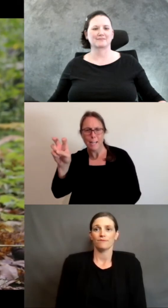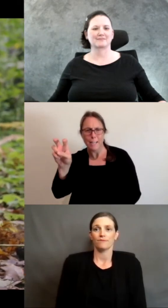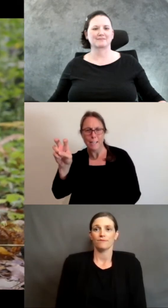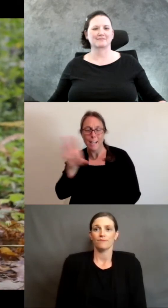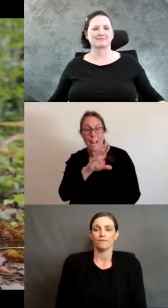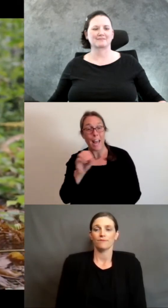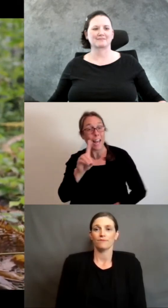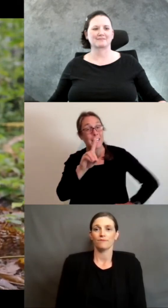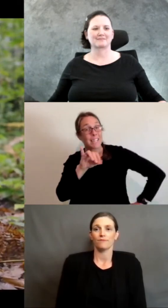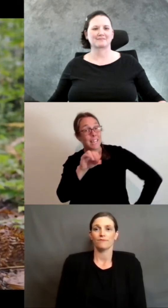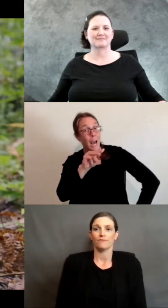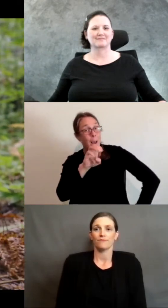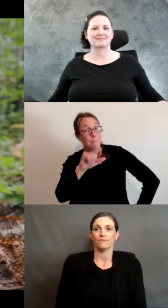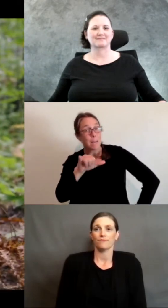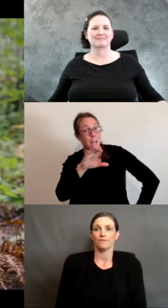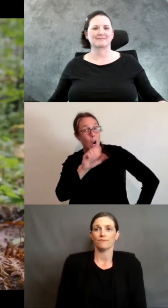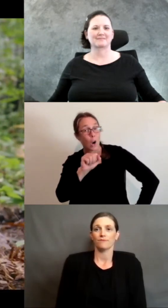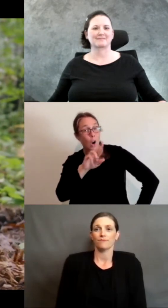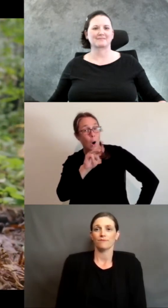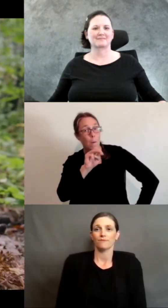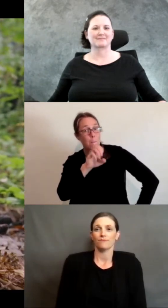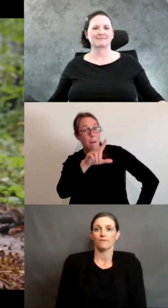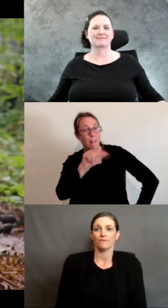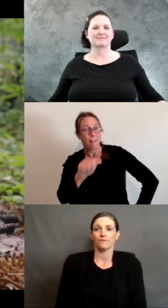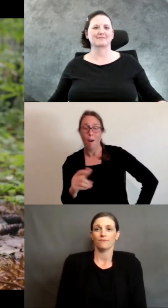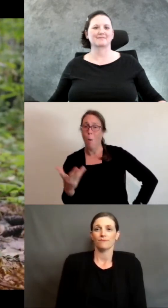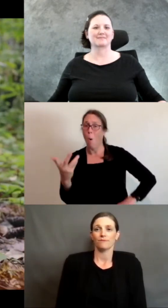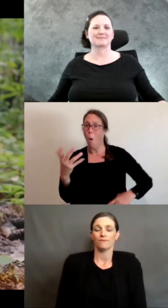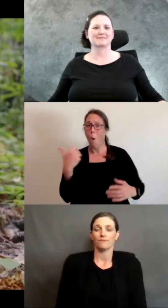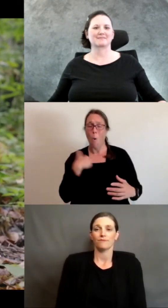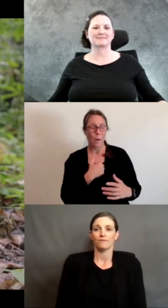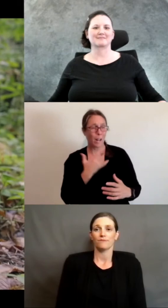Daimi Carmela. What an added bonus tonight.